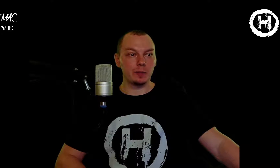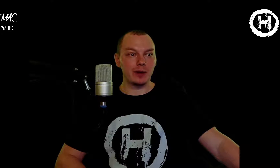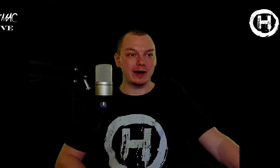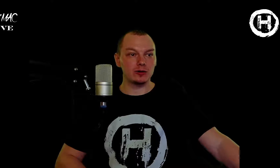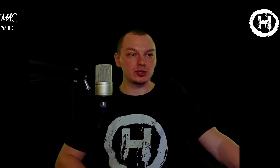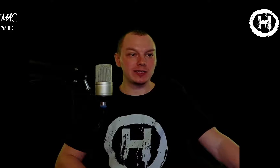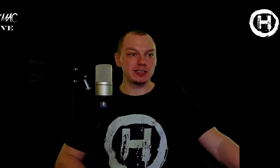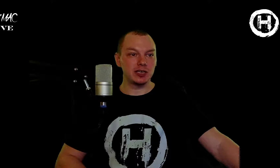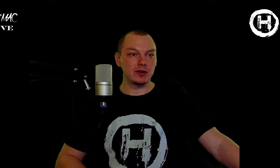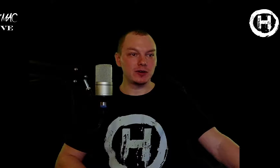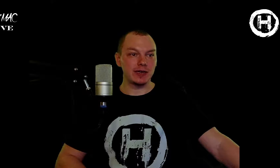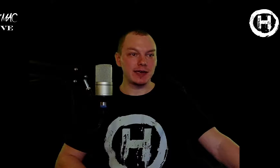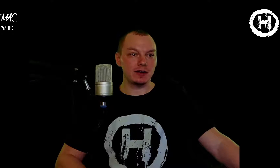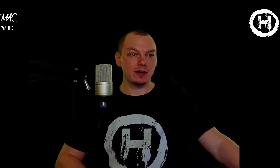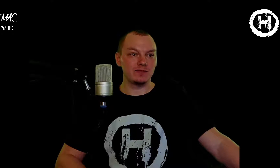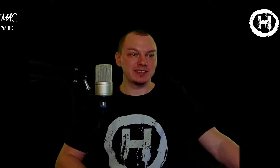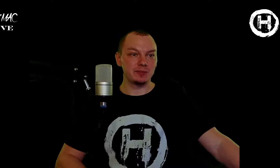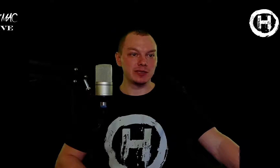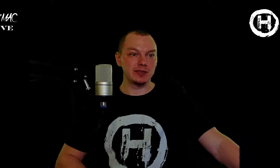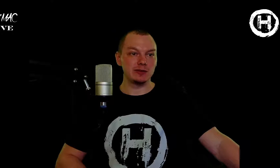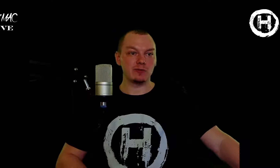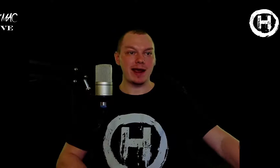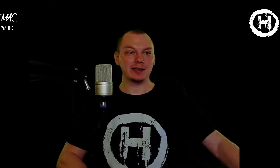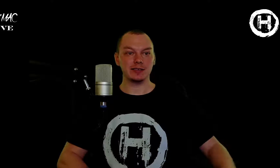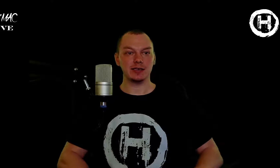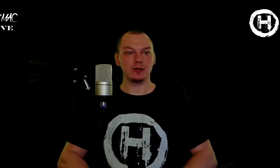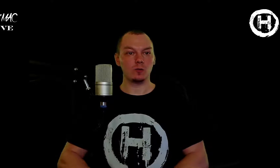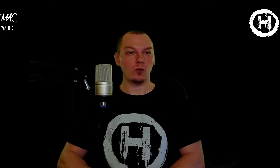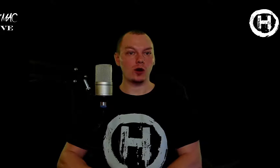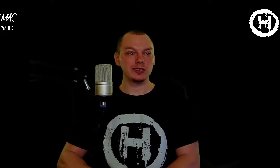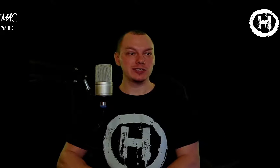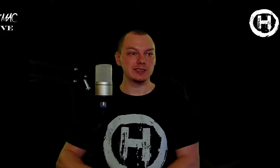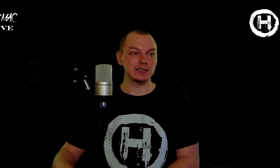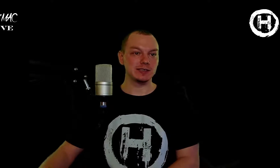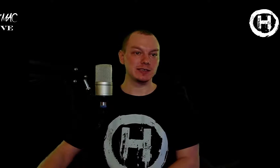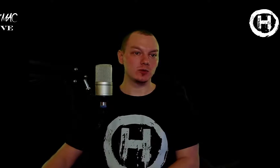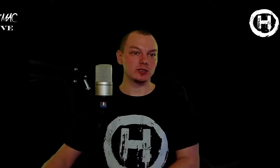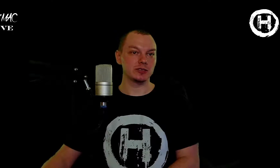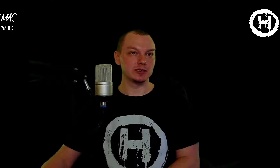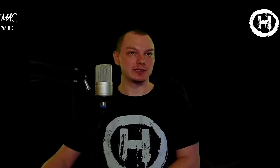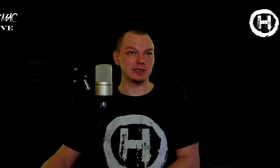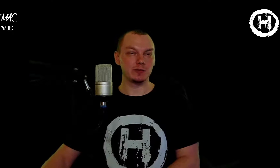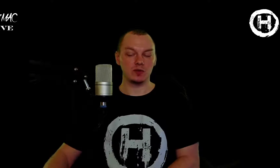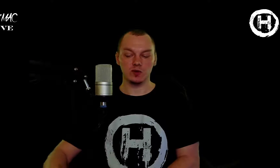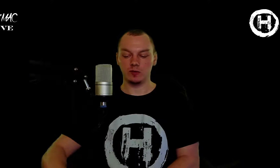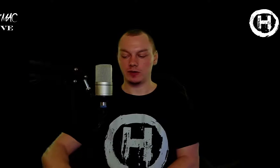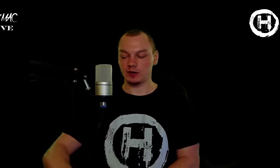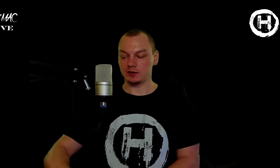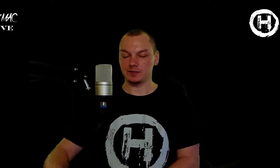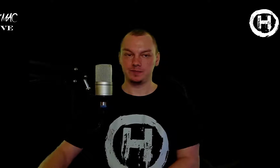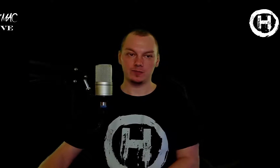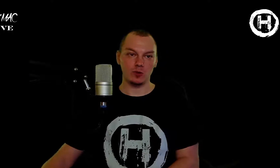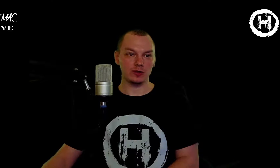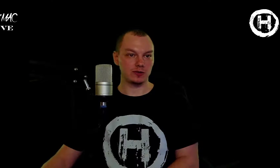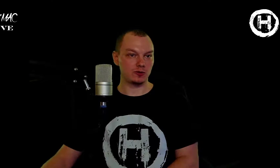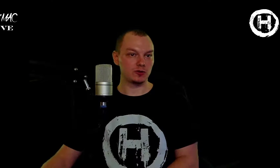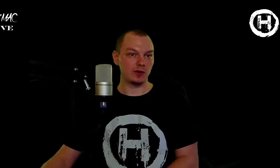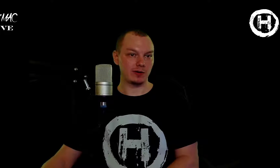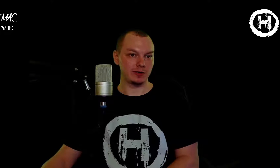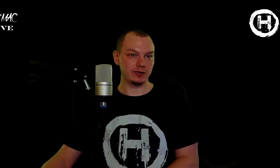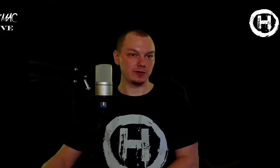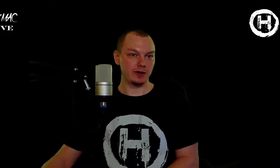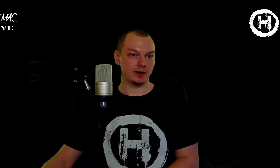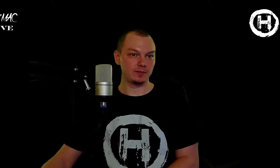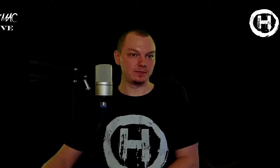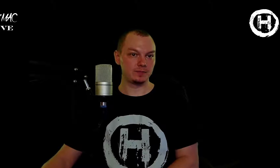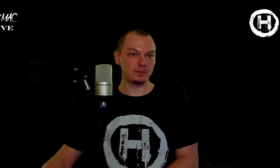was about Transgender Day of Visibility rally in Washington, D.C. We're just going to skim through it. We're not going to watch the whole 2